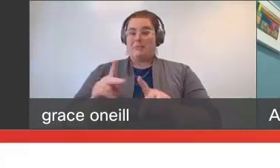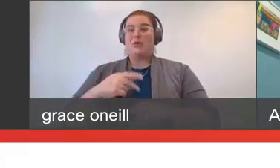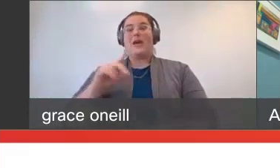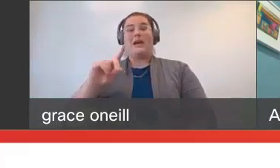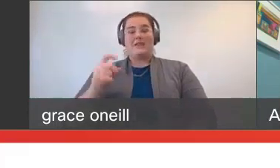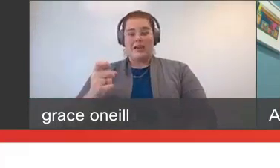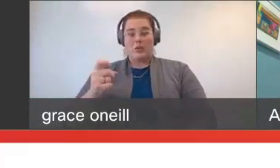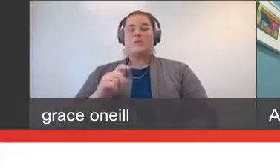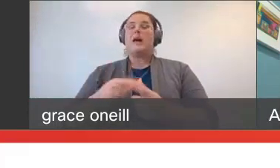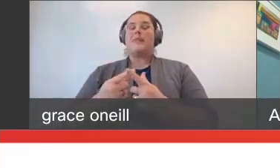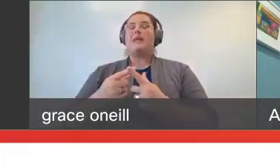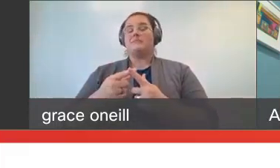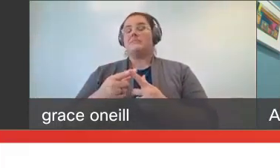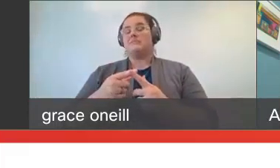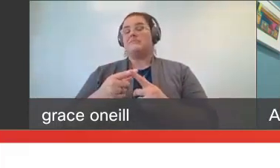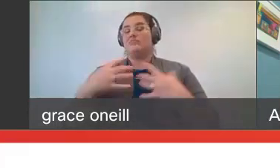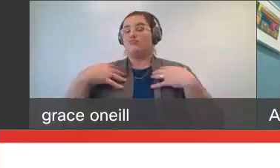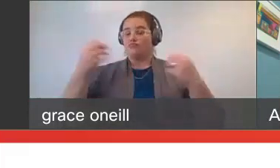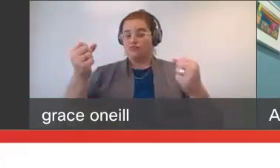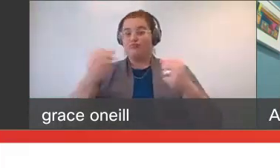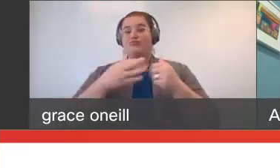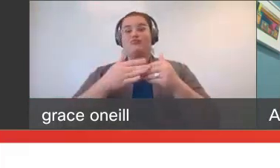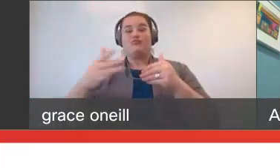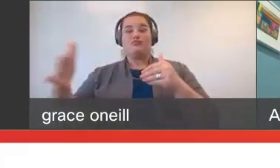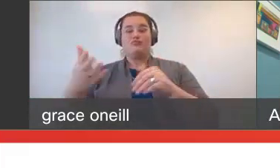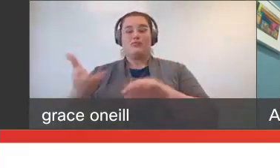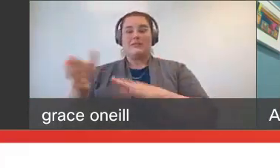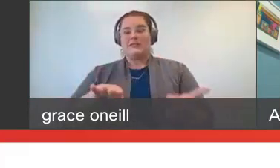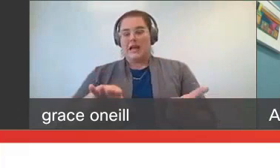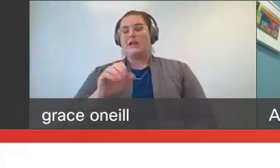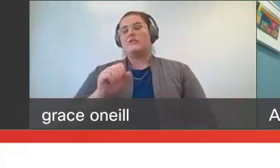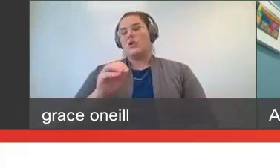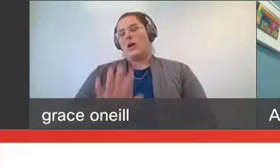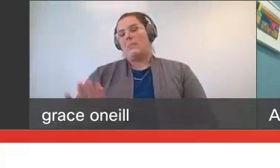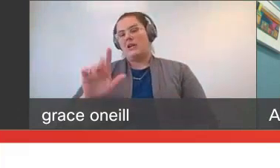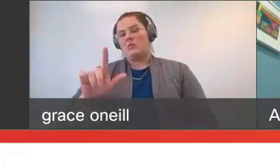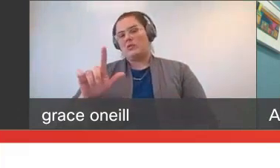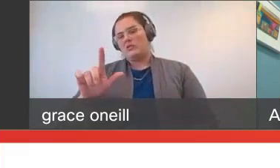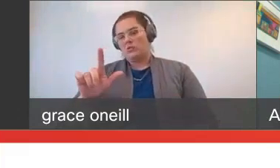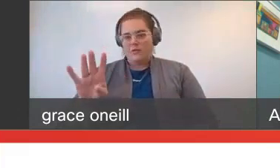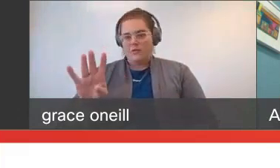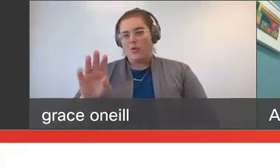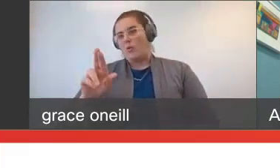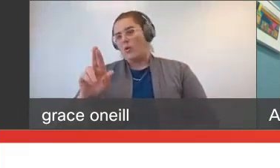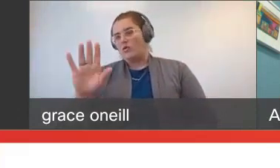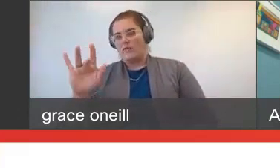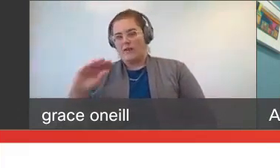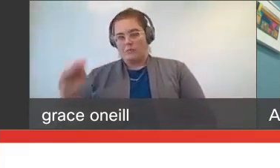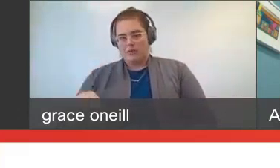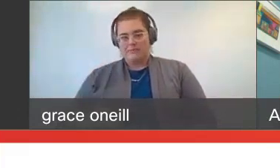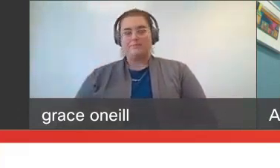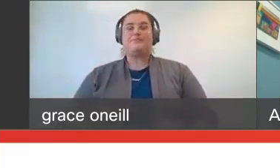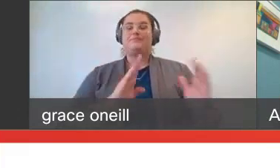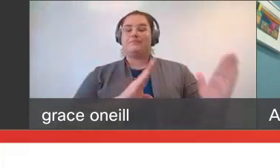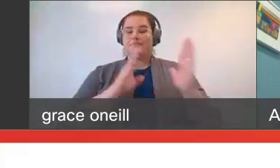on to die, reflecting about 24 to 25%. In natural homes, the 61